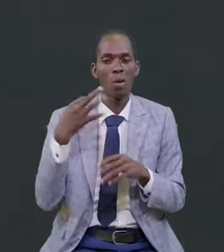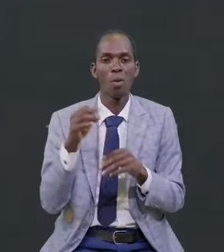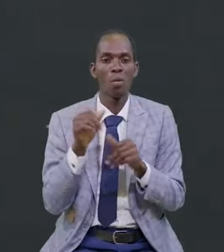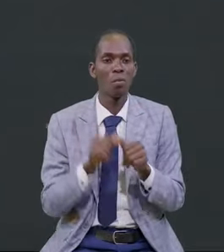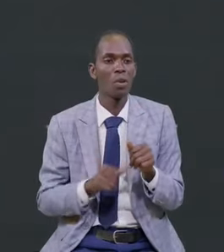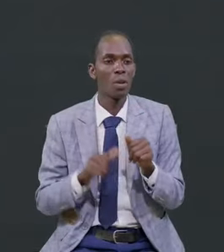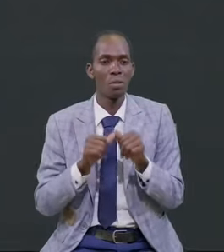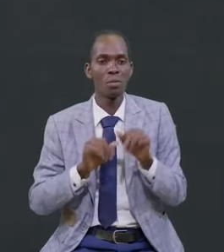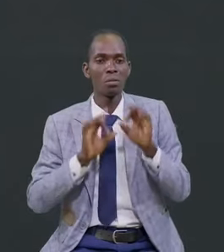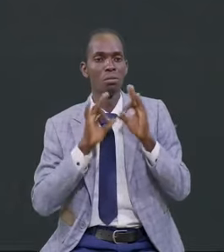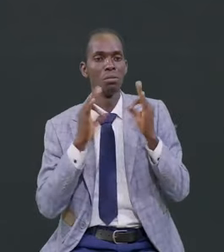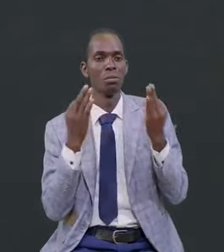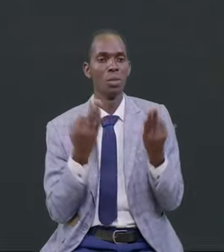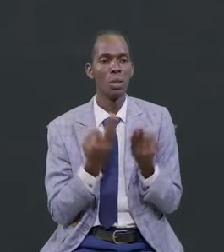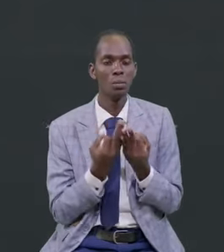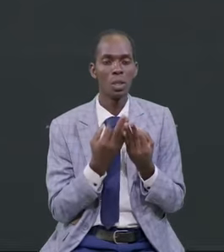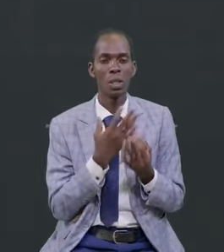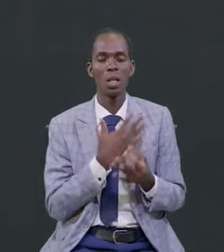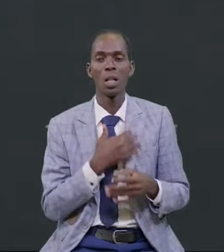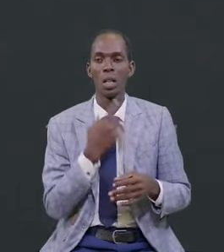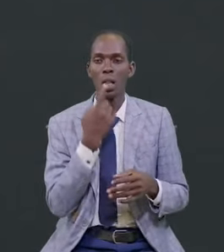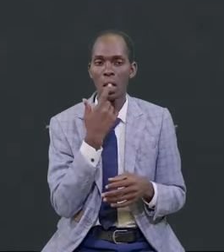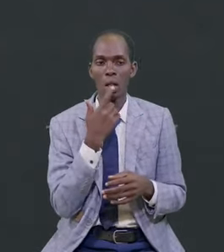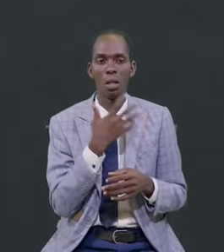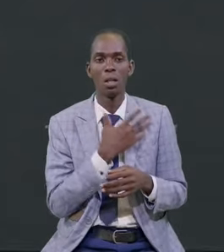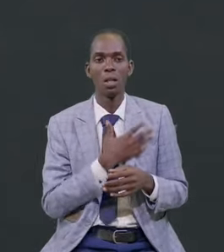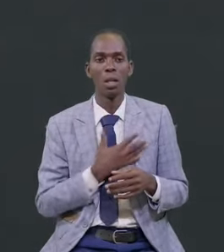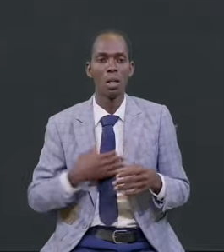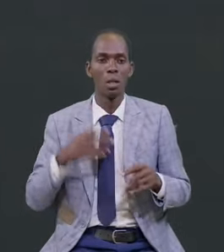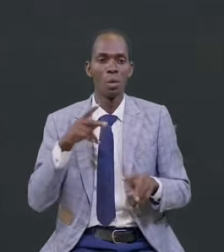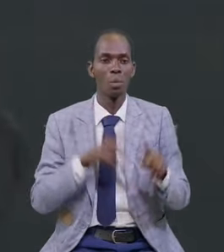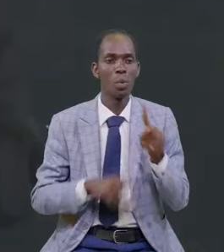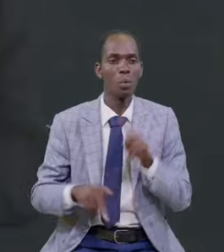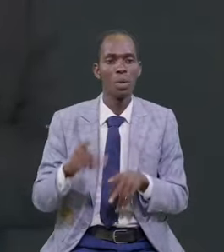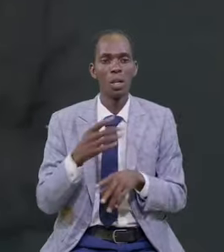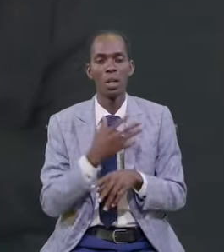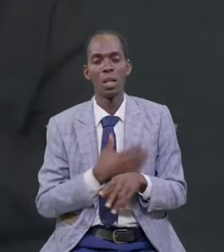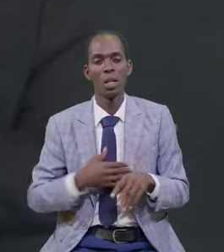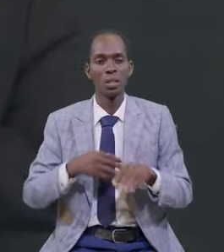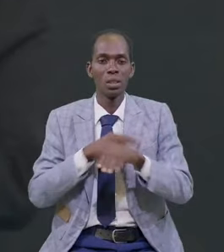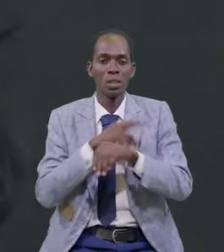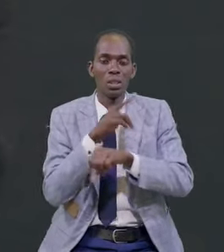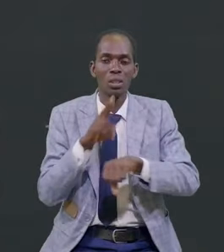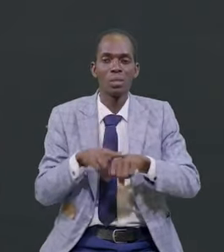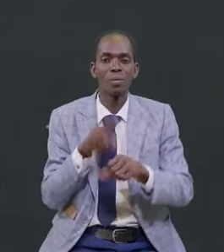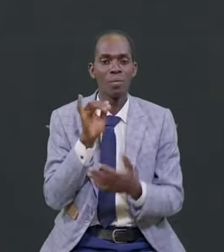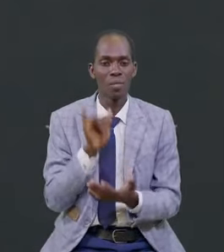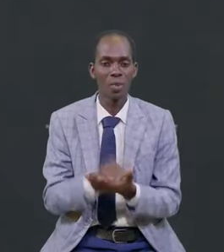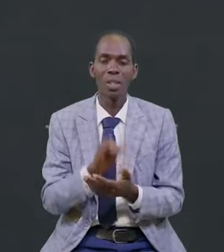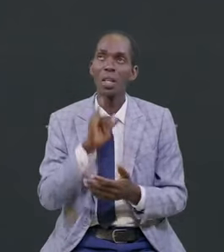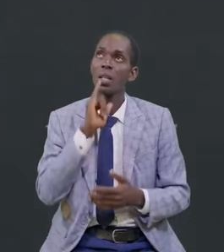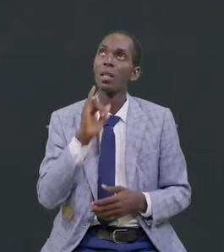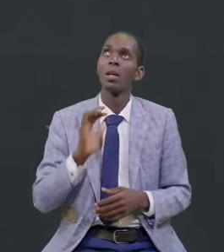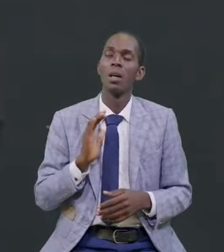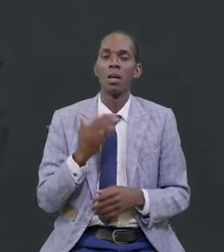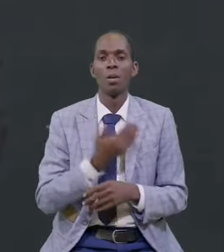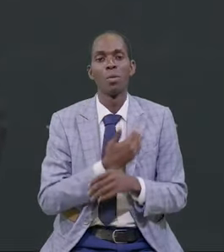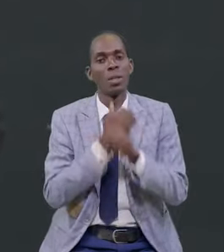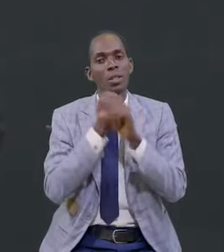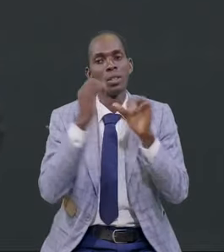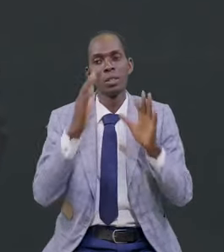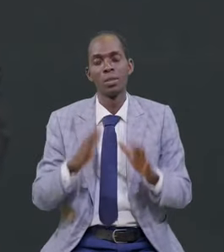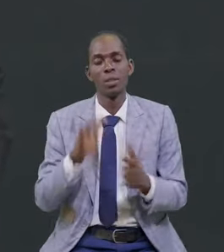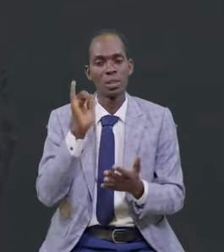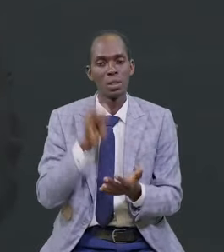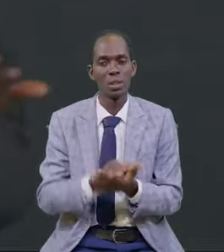tongue and people and Nation that's our savior that the king that